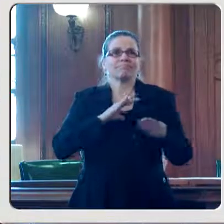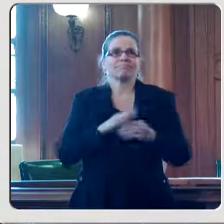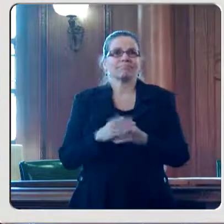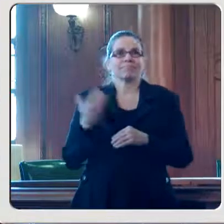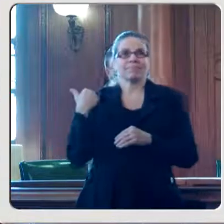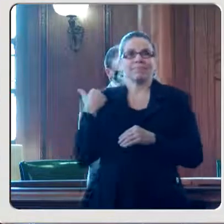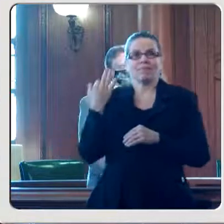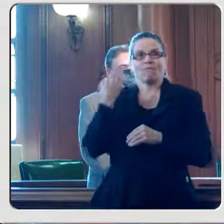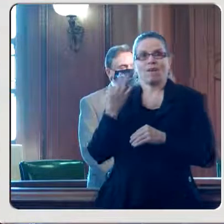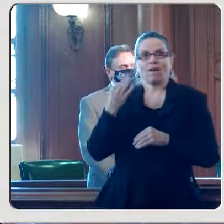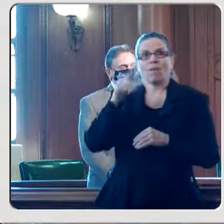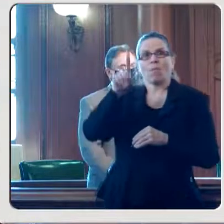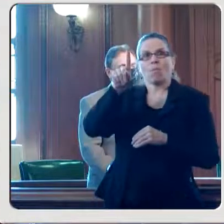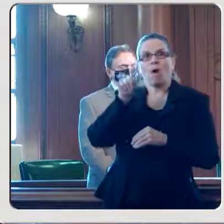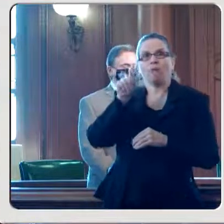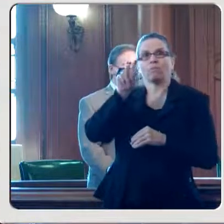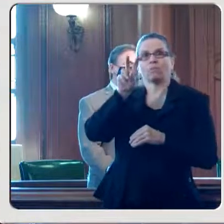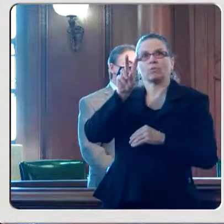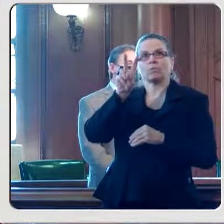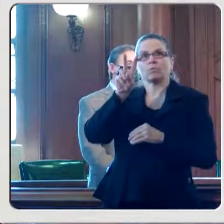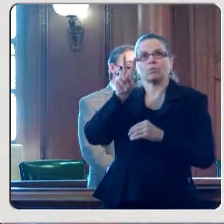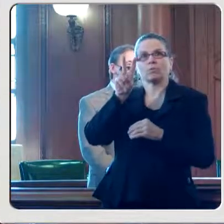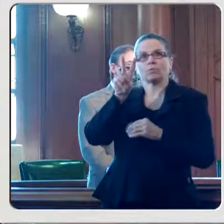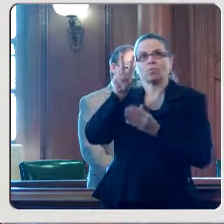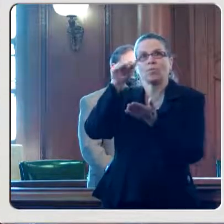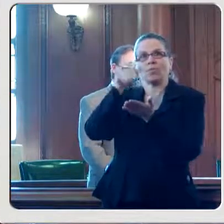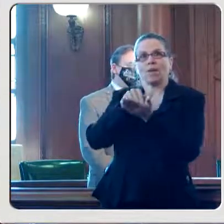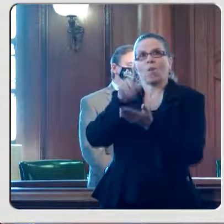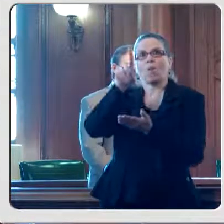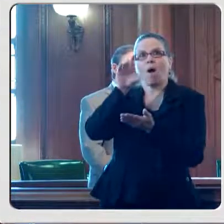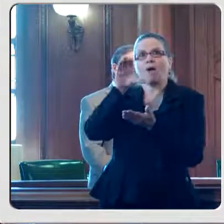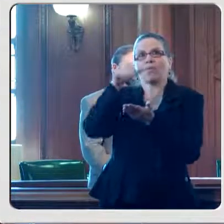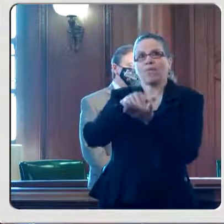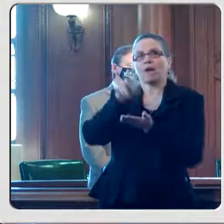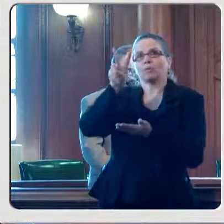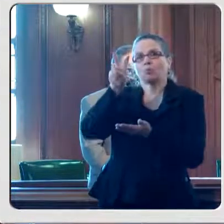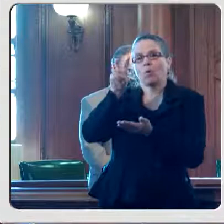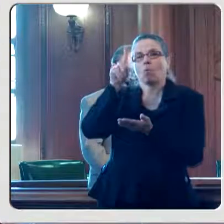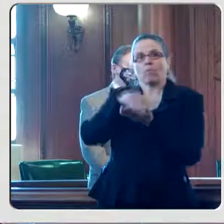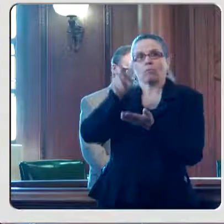102,456 this weekend. And as of Friday, we were at